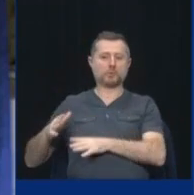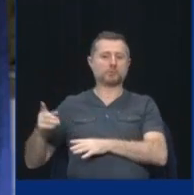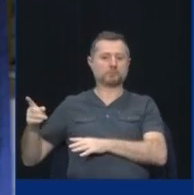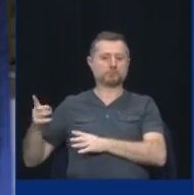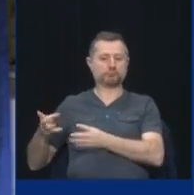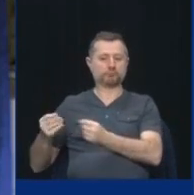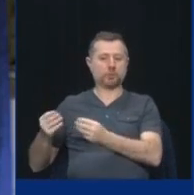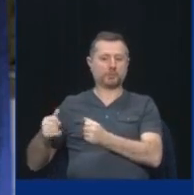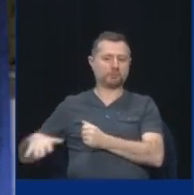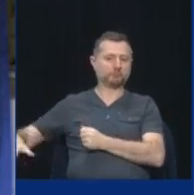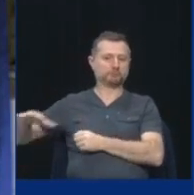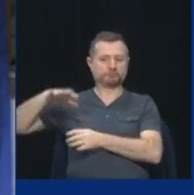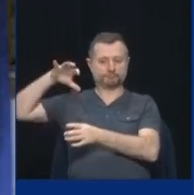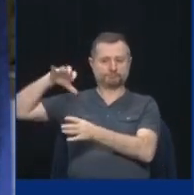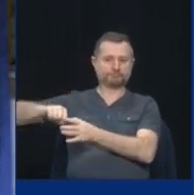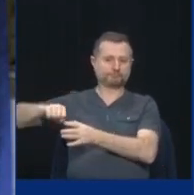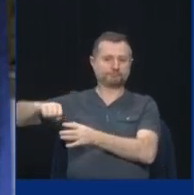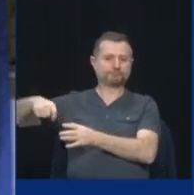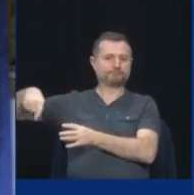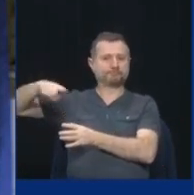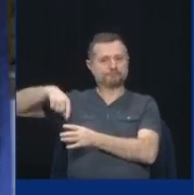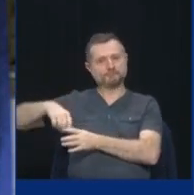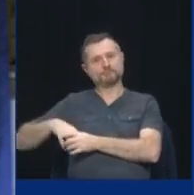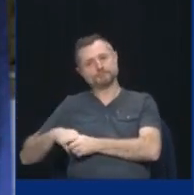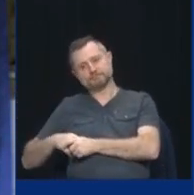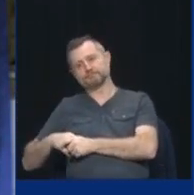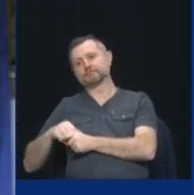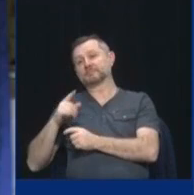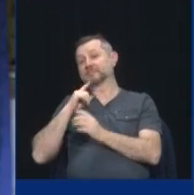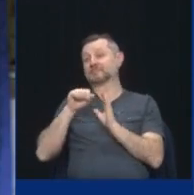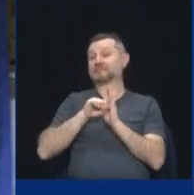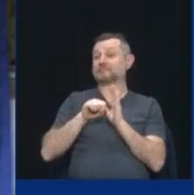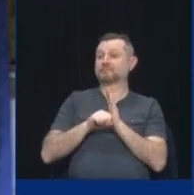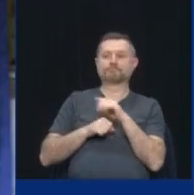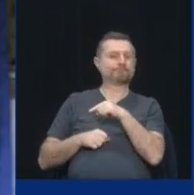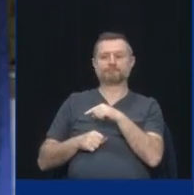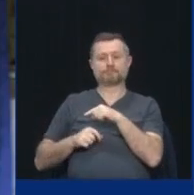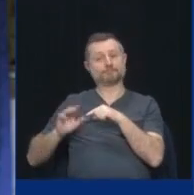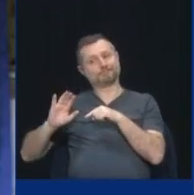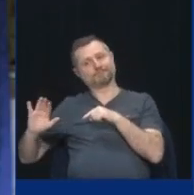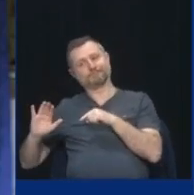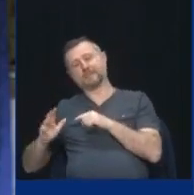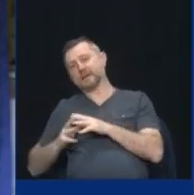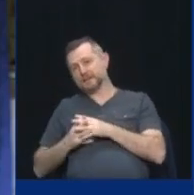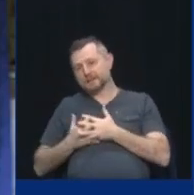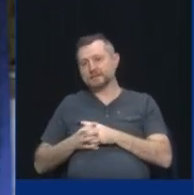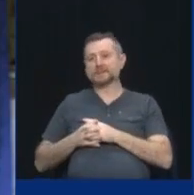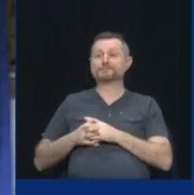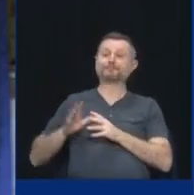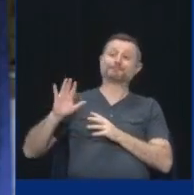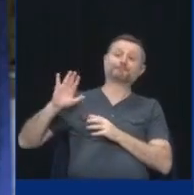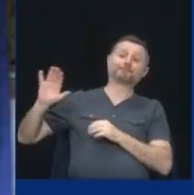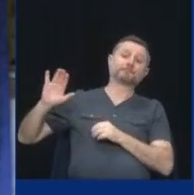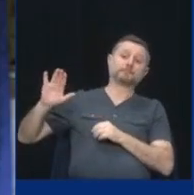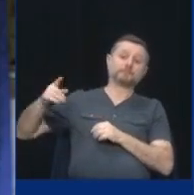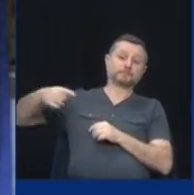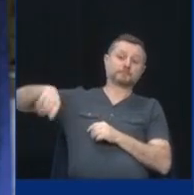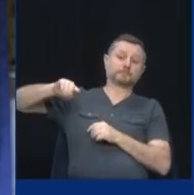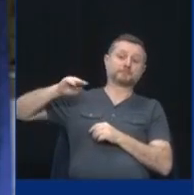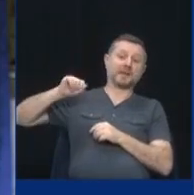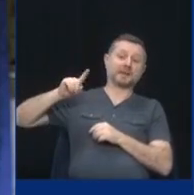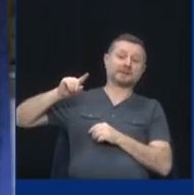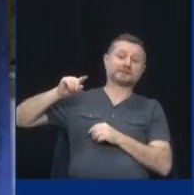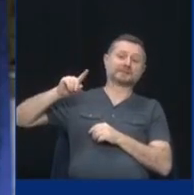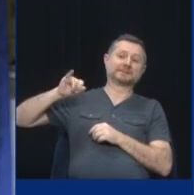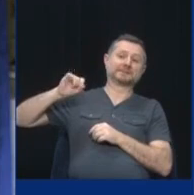property. So you would have to have the consent of the garden